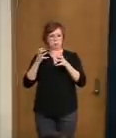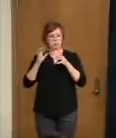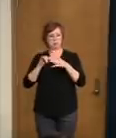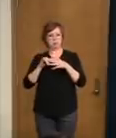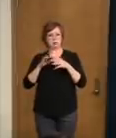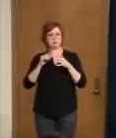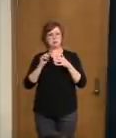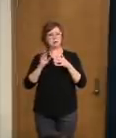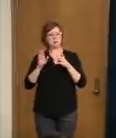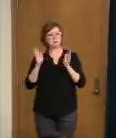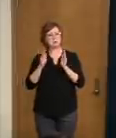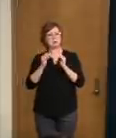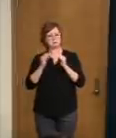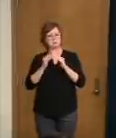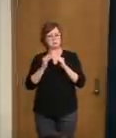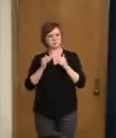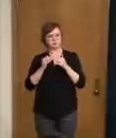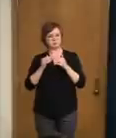living in communities.